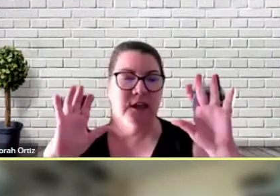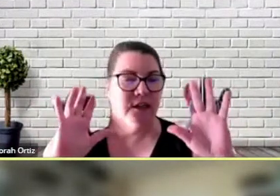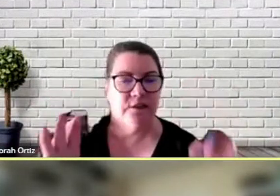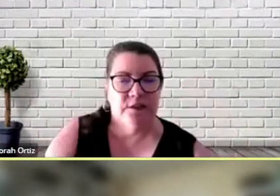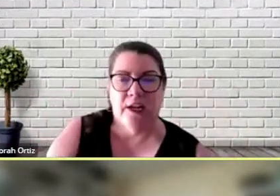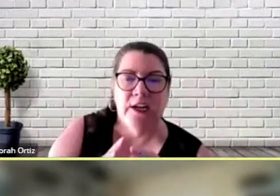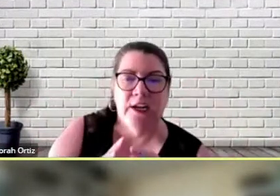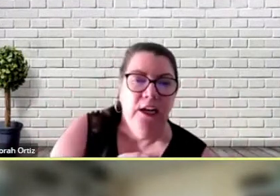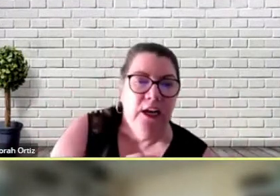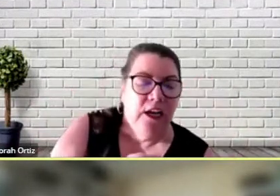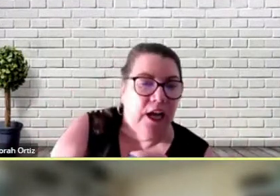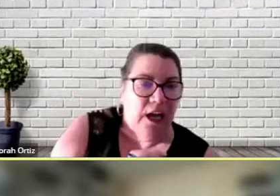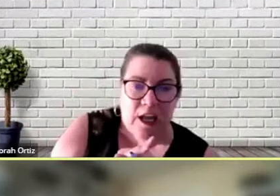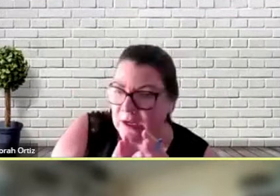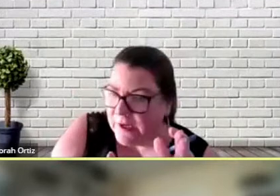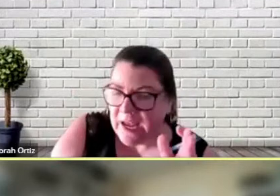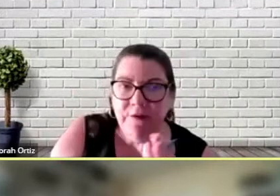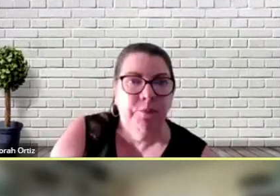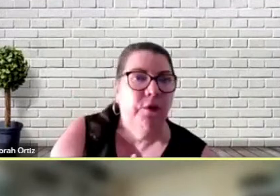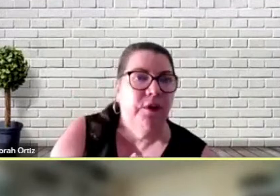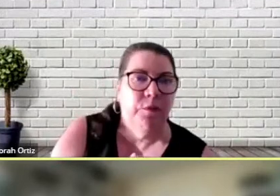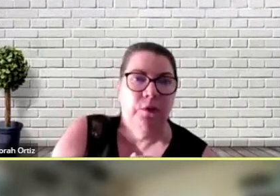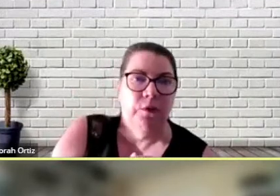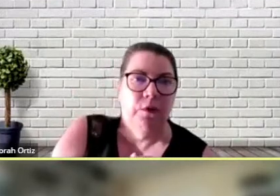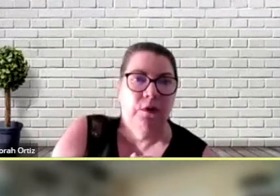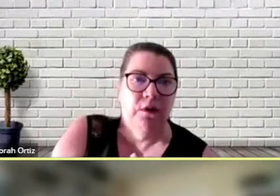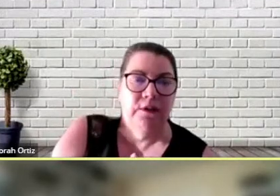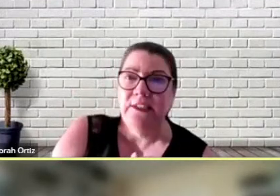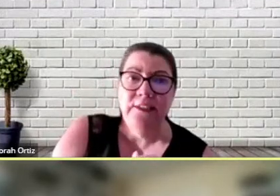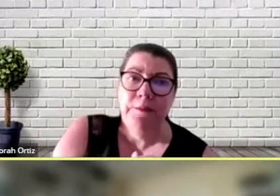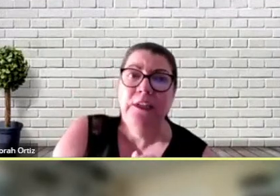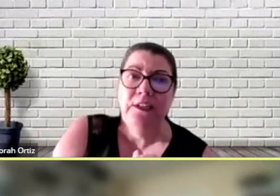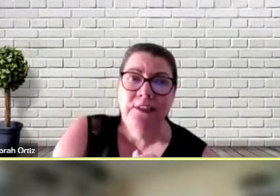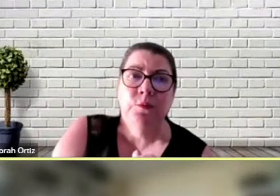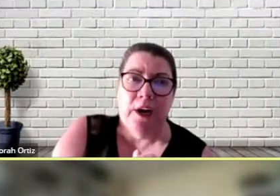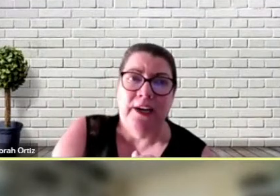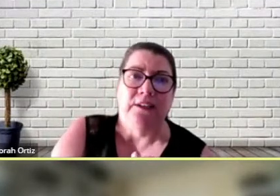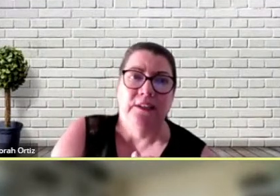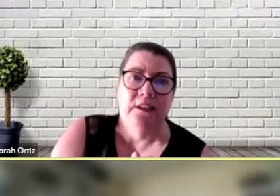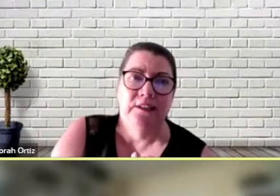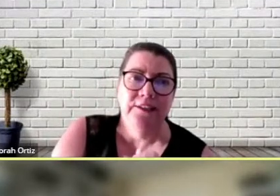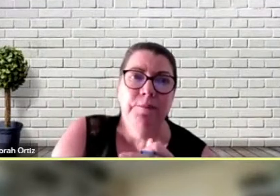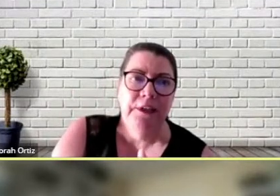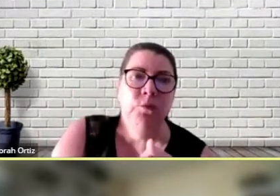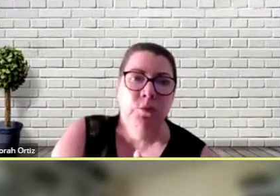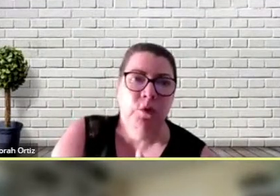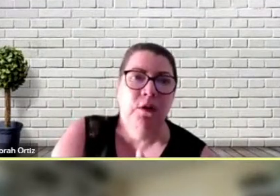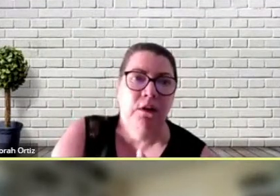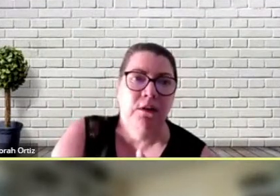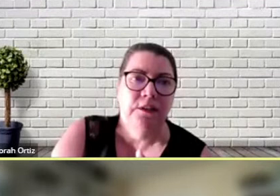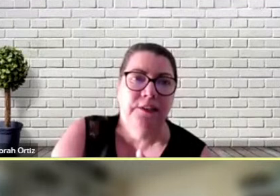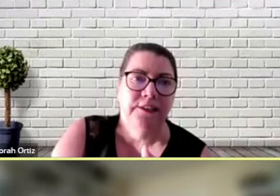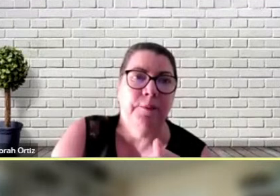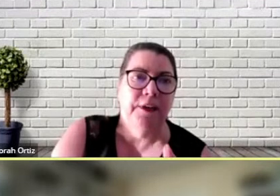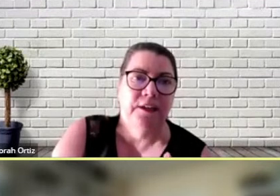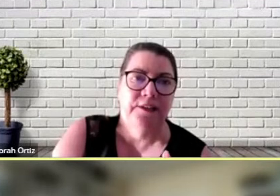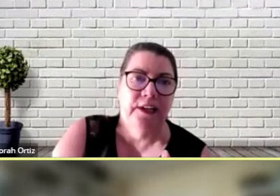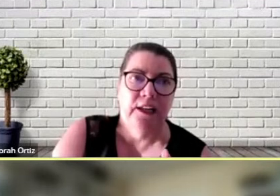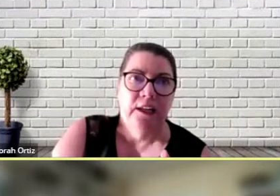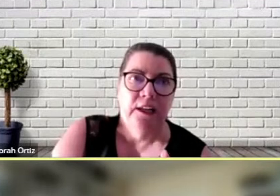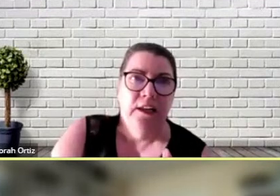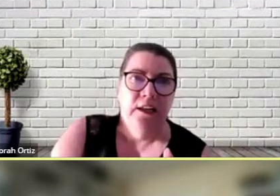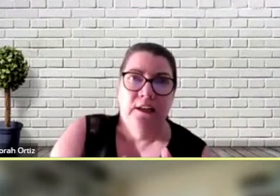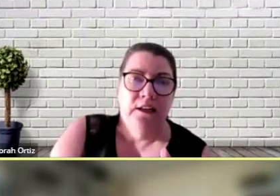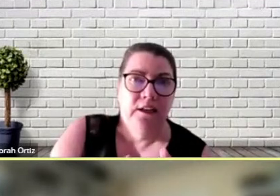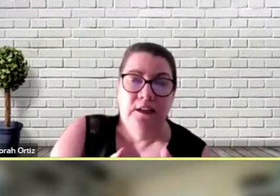culturally designed, and we haven't broken through. That doesn't mean it's right. It doesn't mean we're wrong to step in